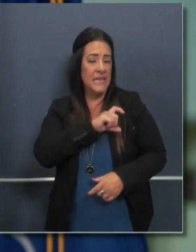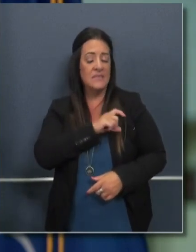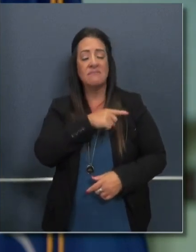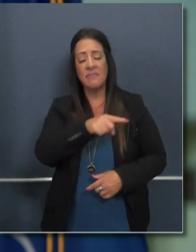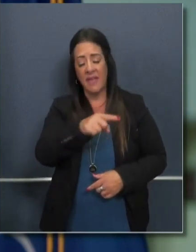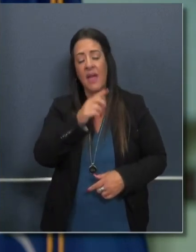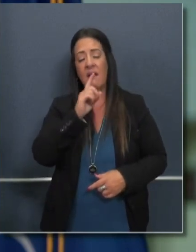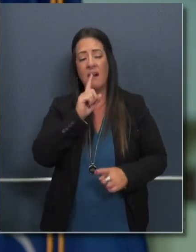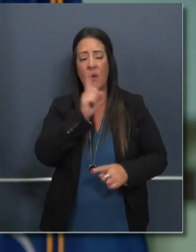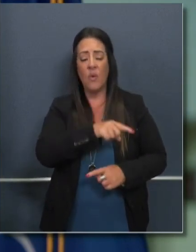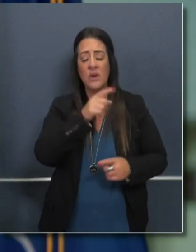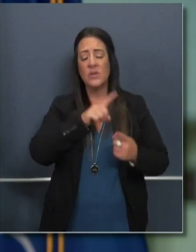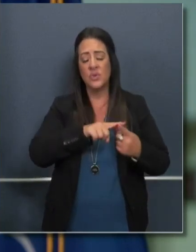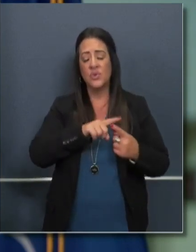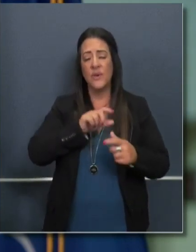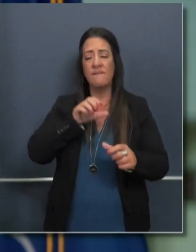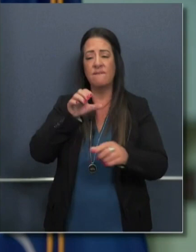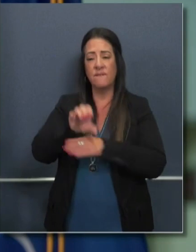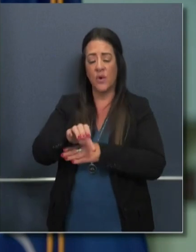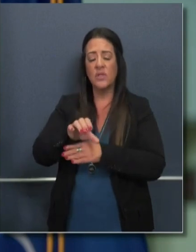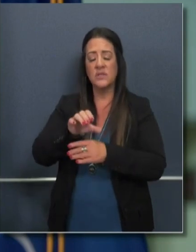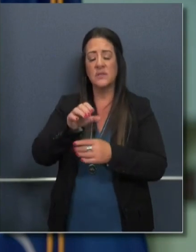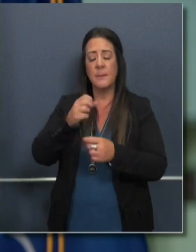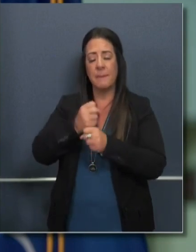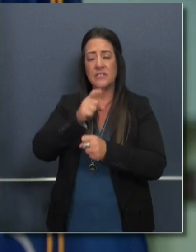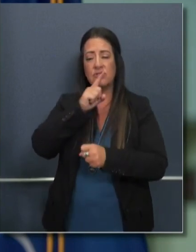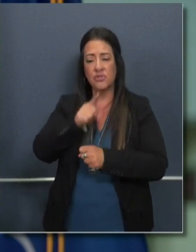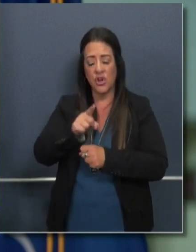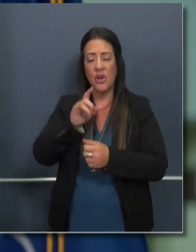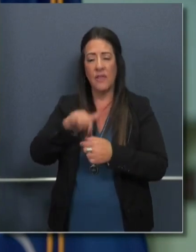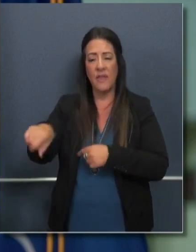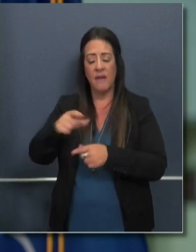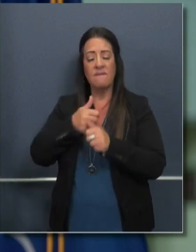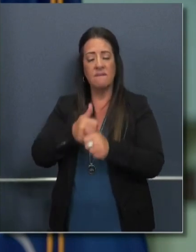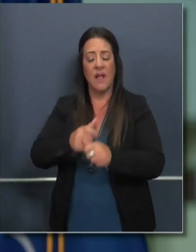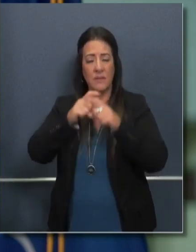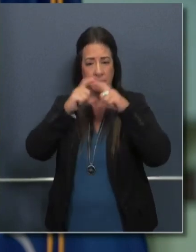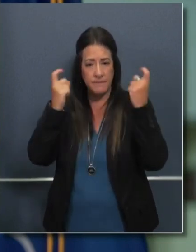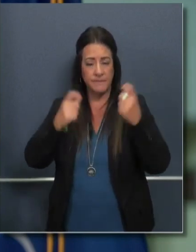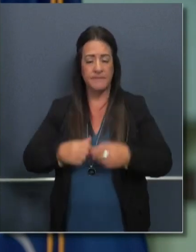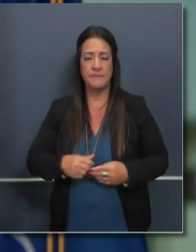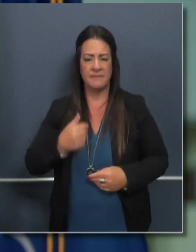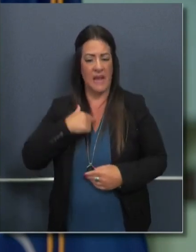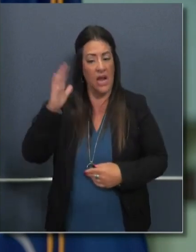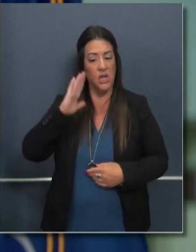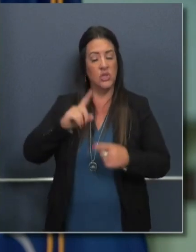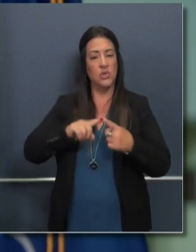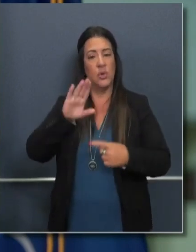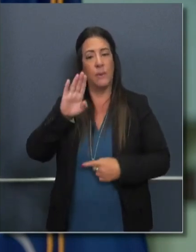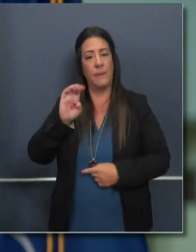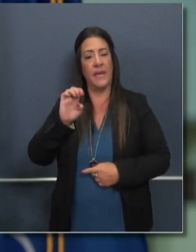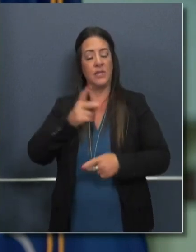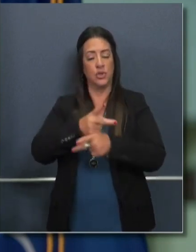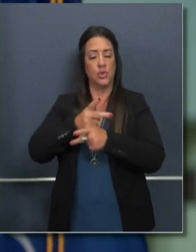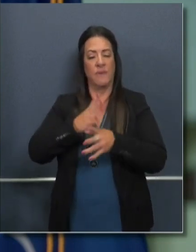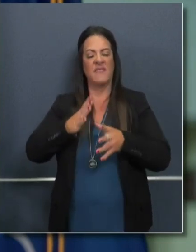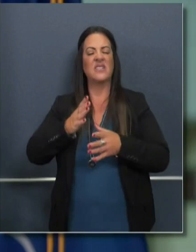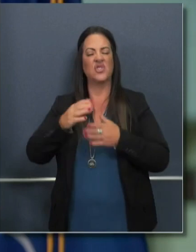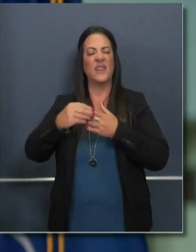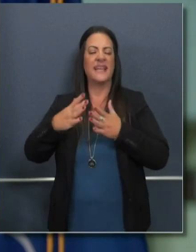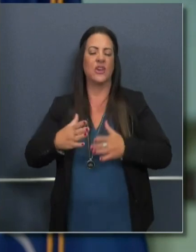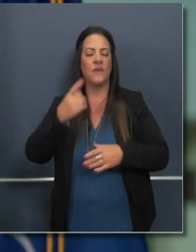that law in a thoughtful and judicious way. So I appreciate leadership at the local level. I was a former county supervisor, so I'm quite